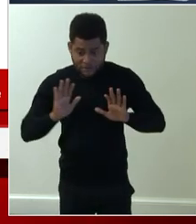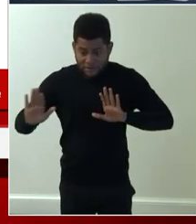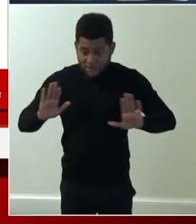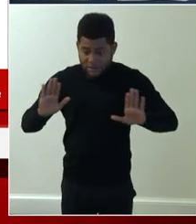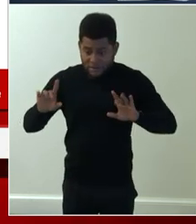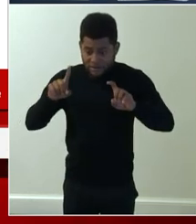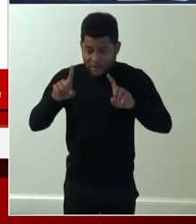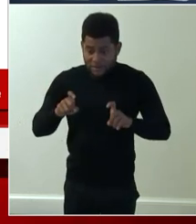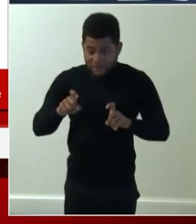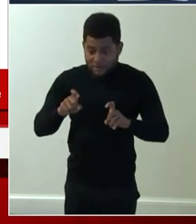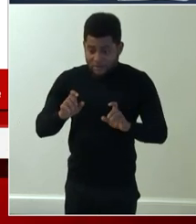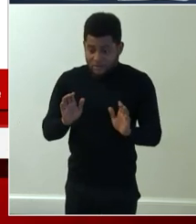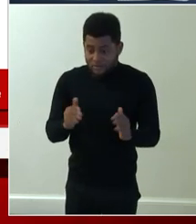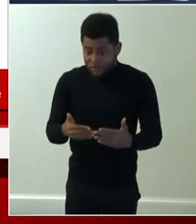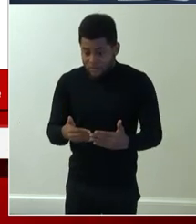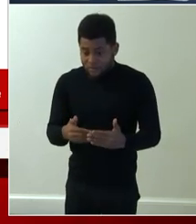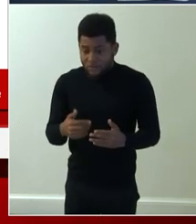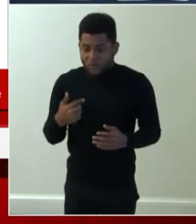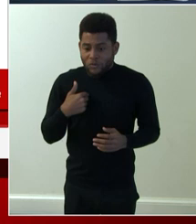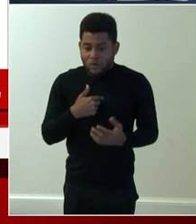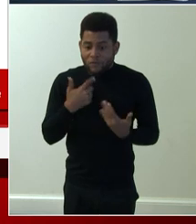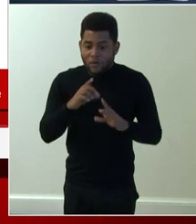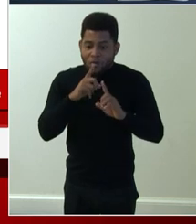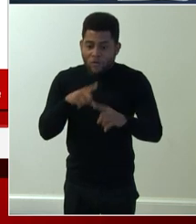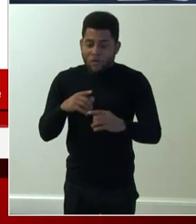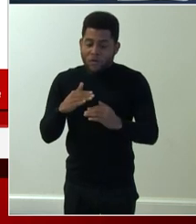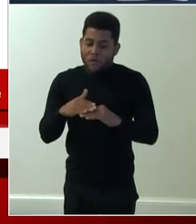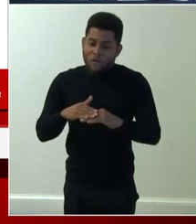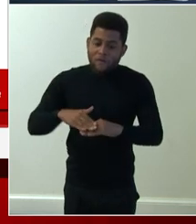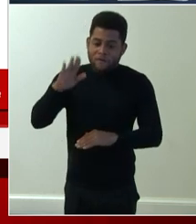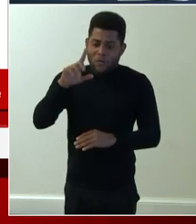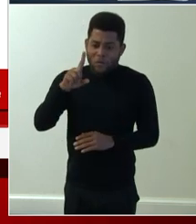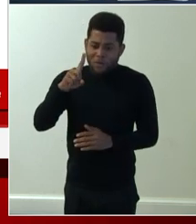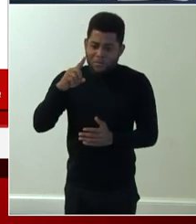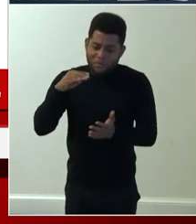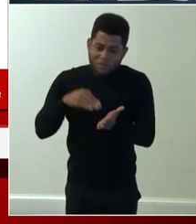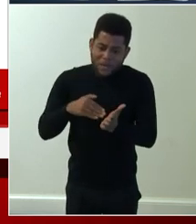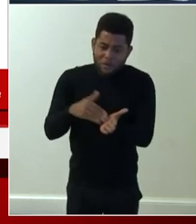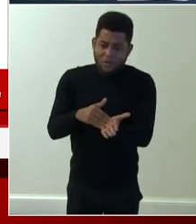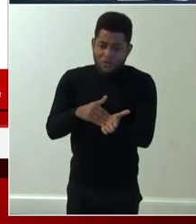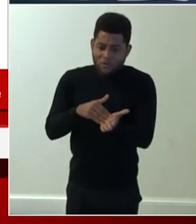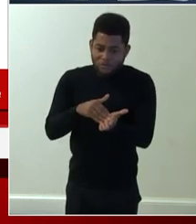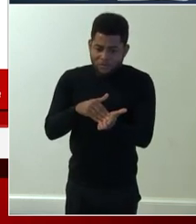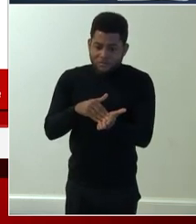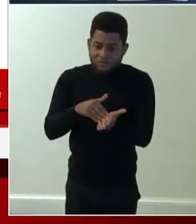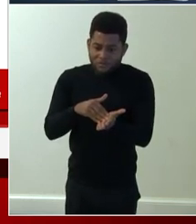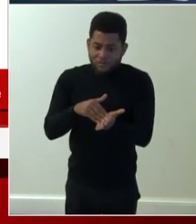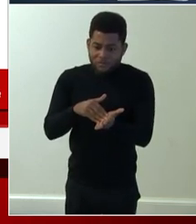we have ordered over 1 million rapid antigen test kits. We have